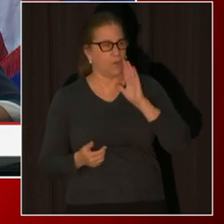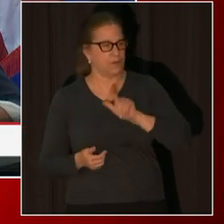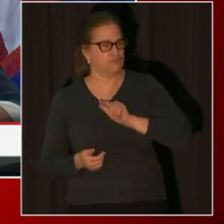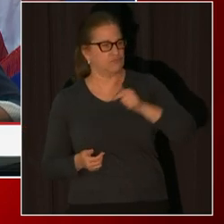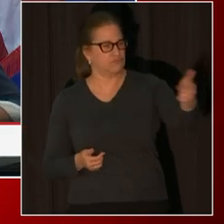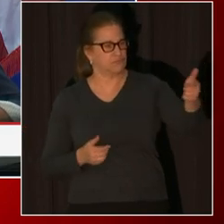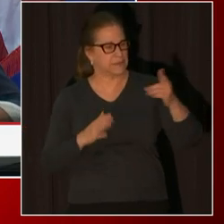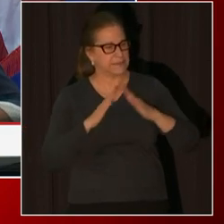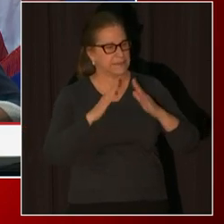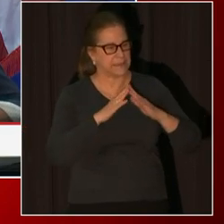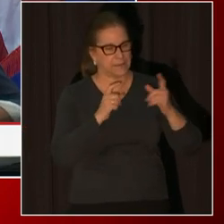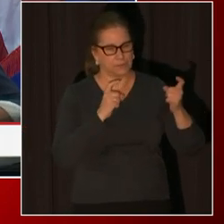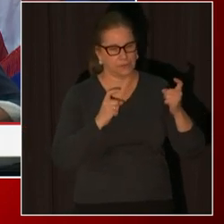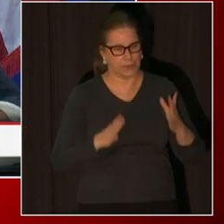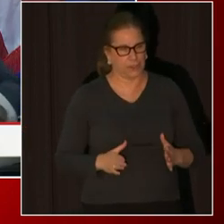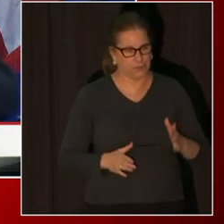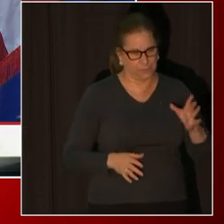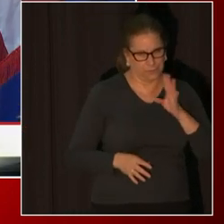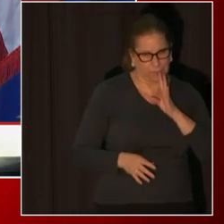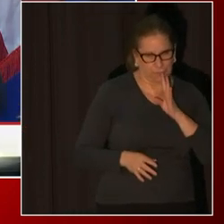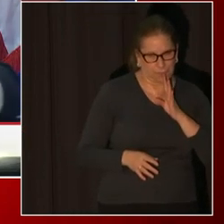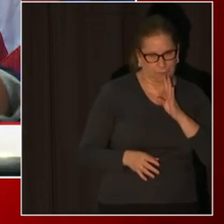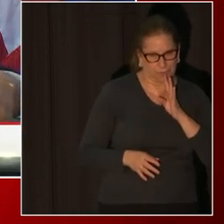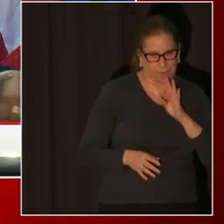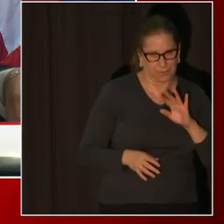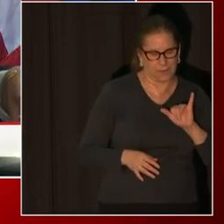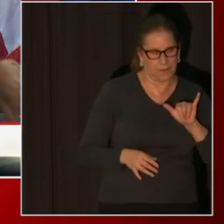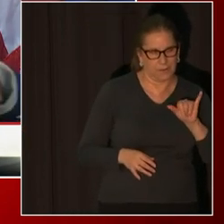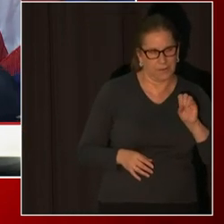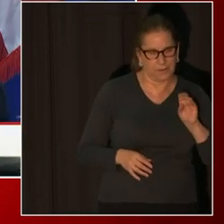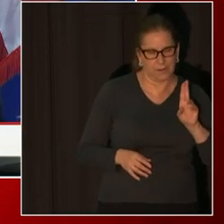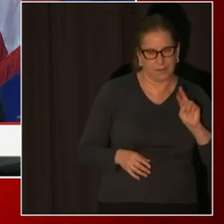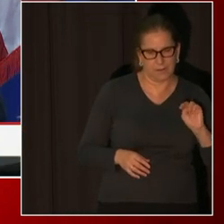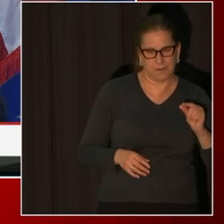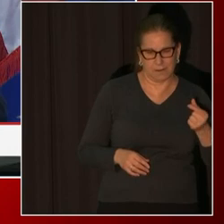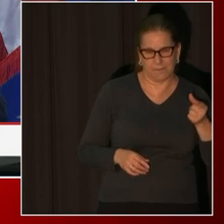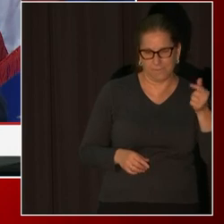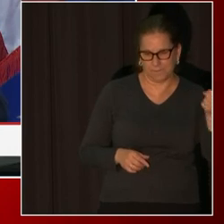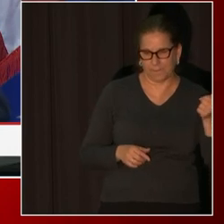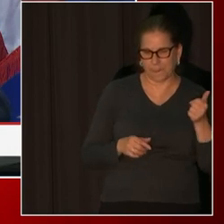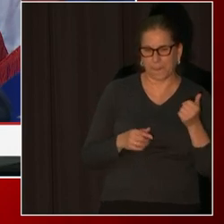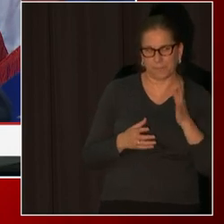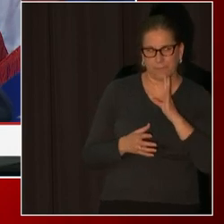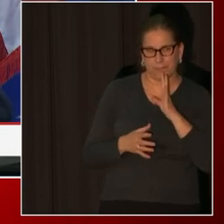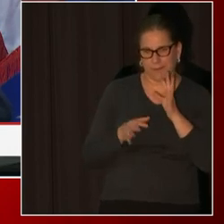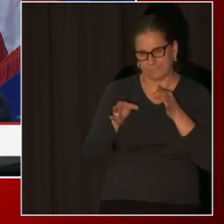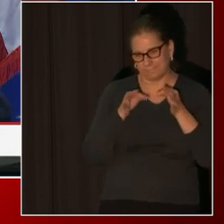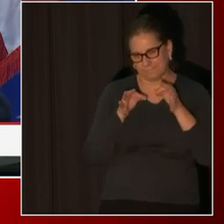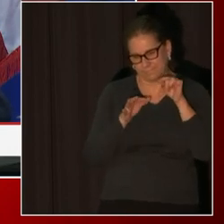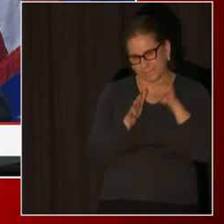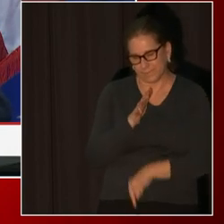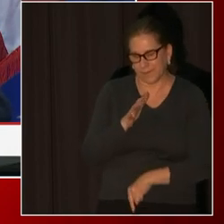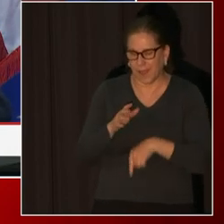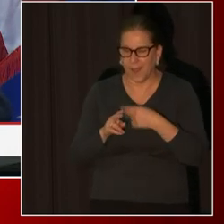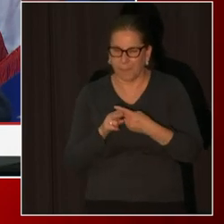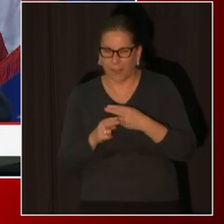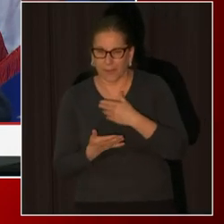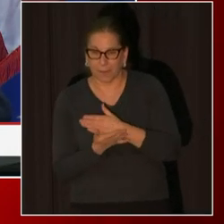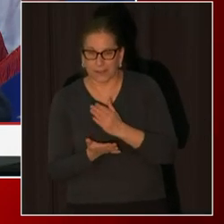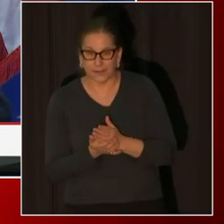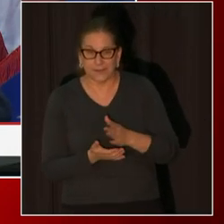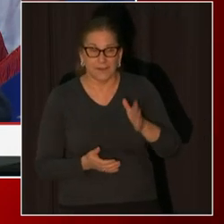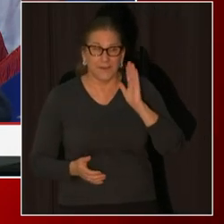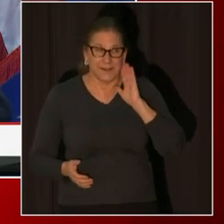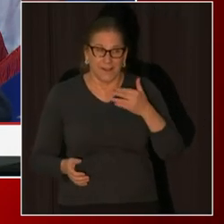detail about this budget. This is a longer, relatively long presentation, and